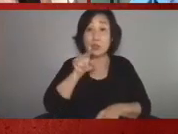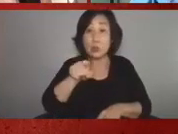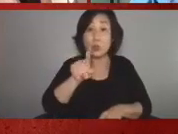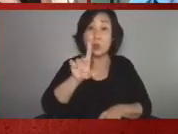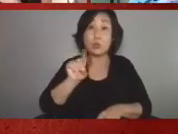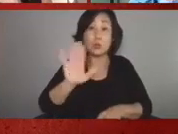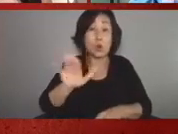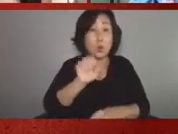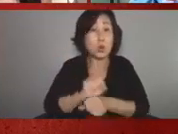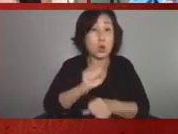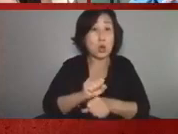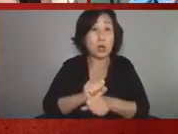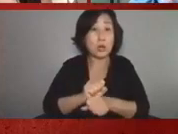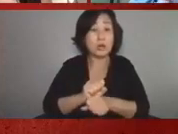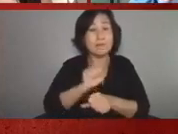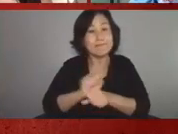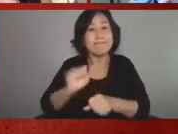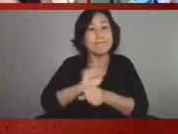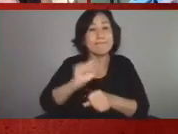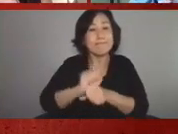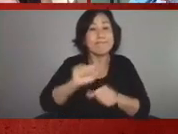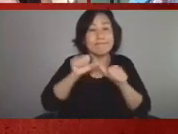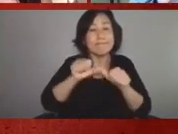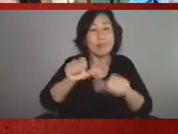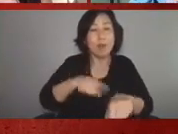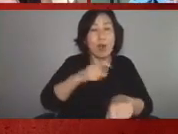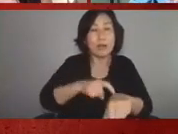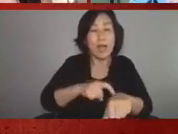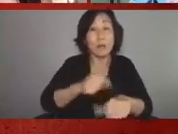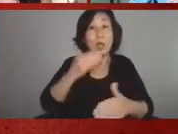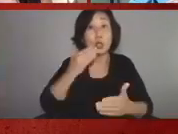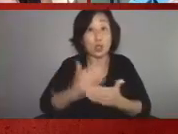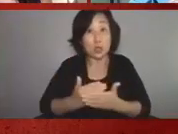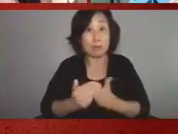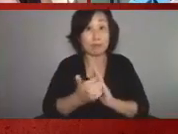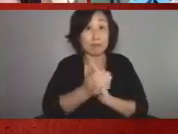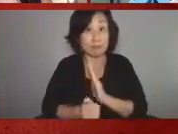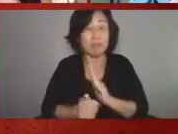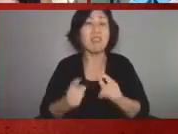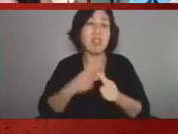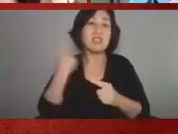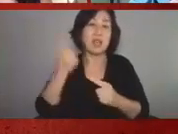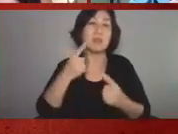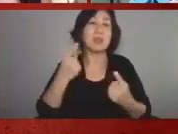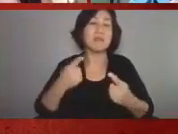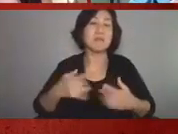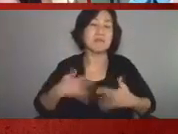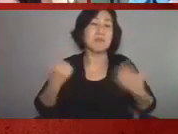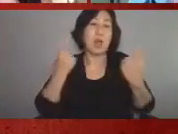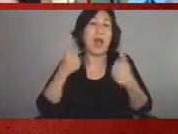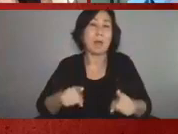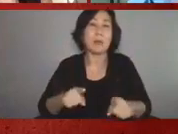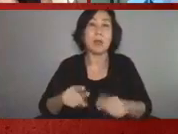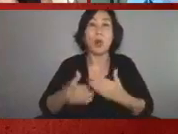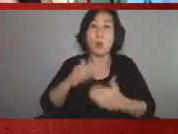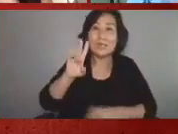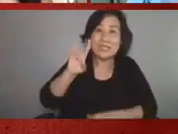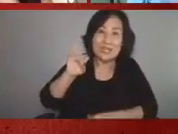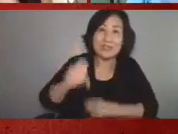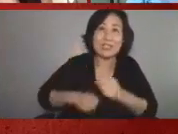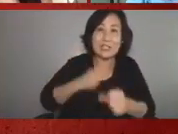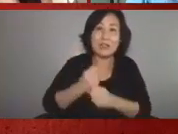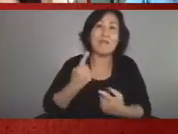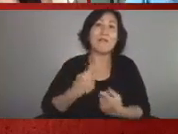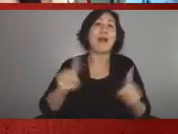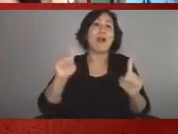work and long enough and good enough, something will happen. You know, it took me almost 70 years to arrive at